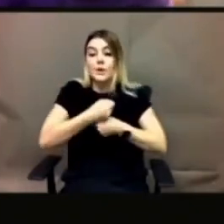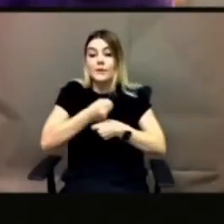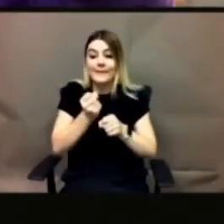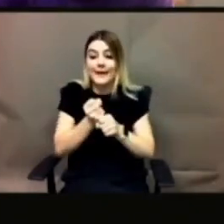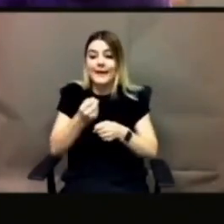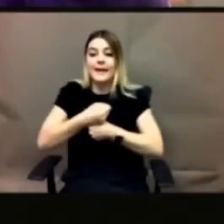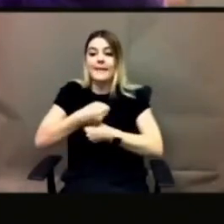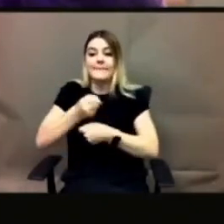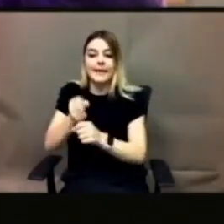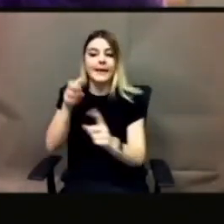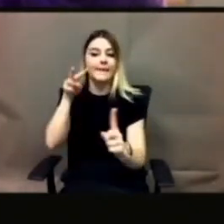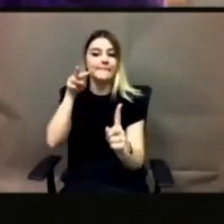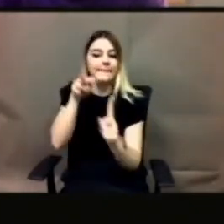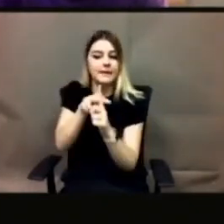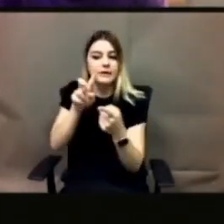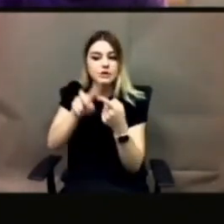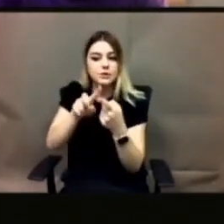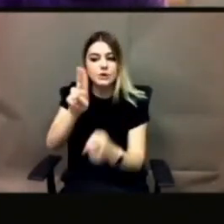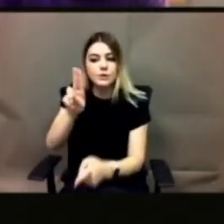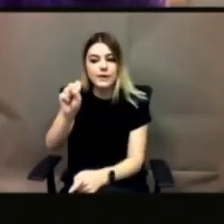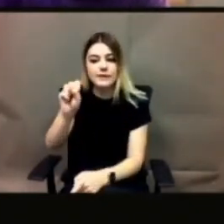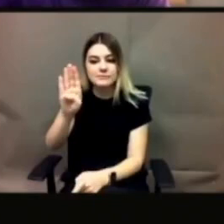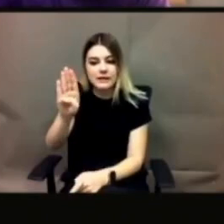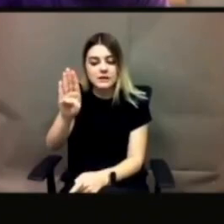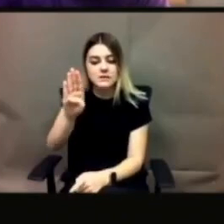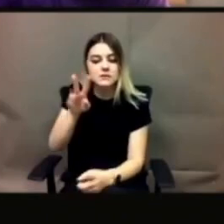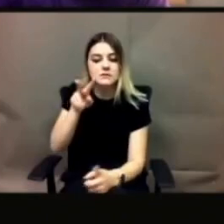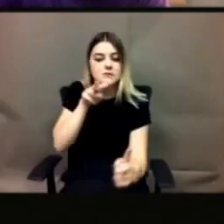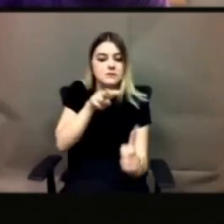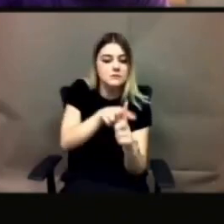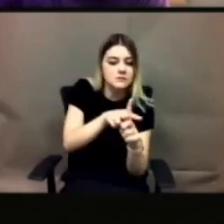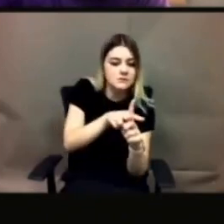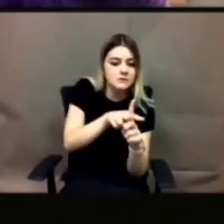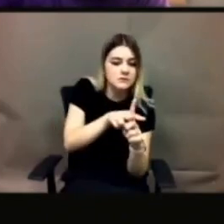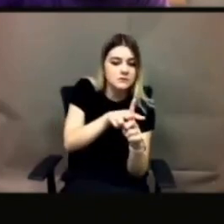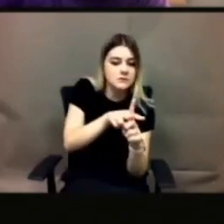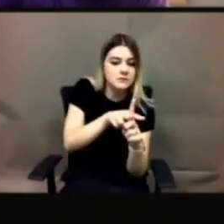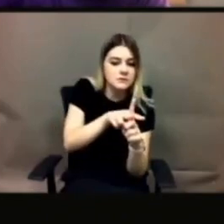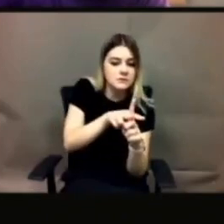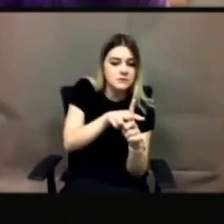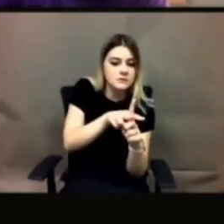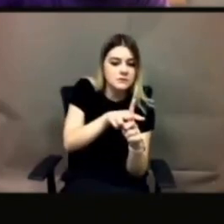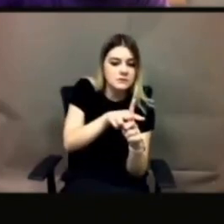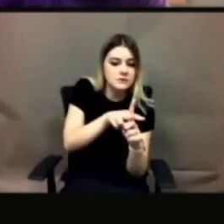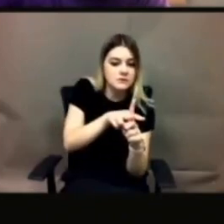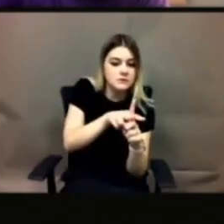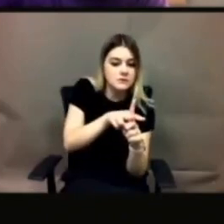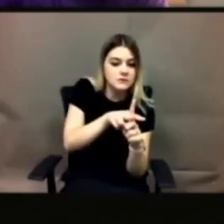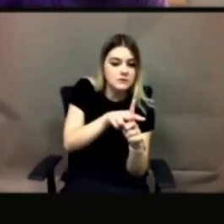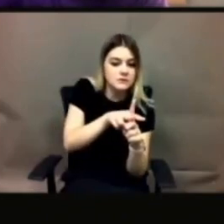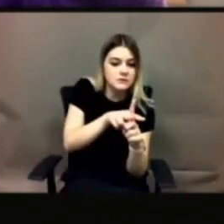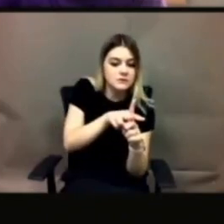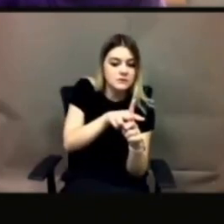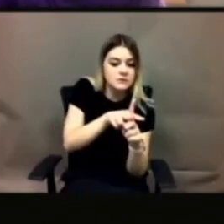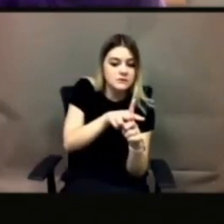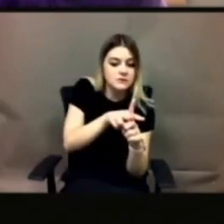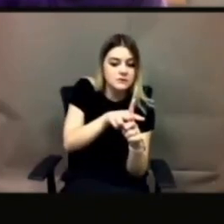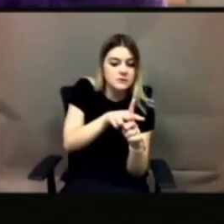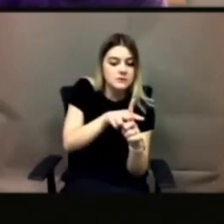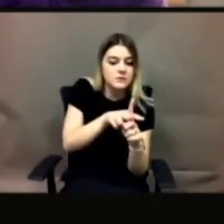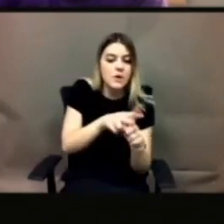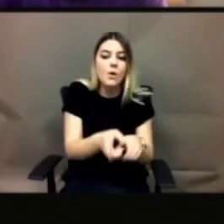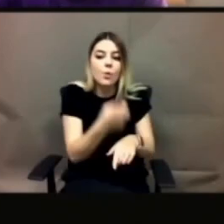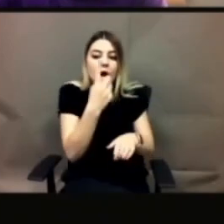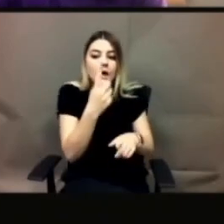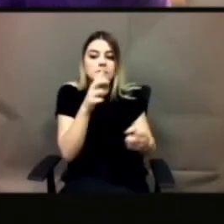the USB. So the little USB goes here and the big one goes over to the computer. We actually have